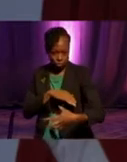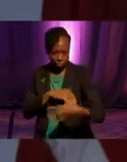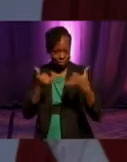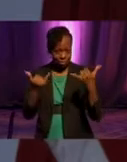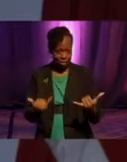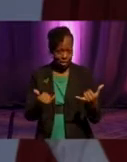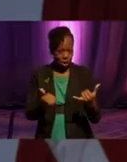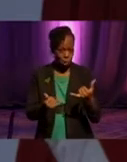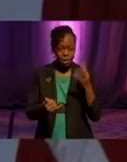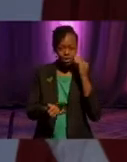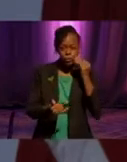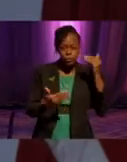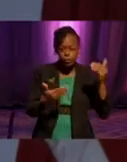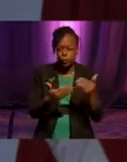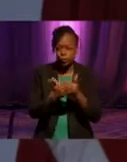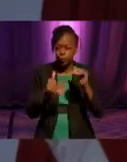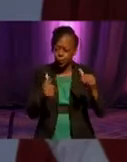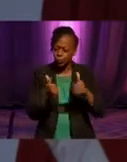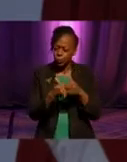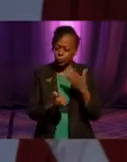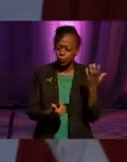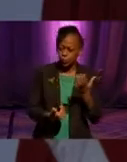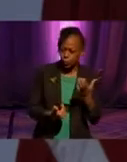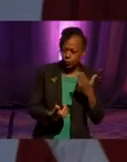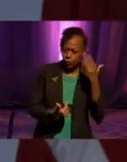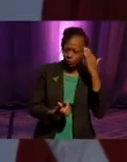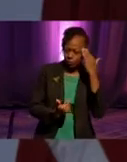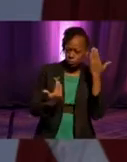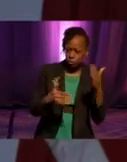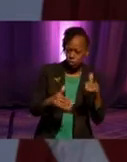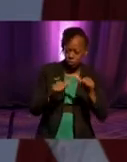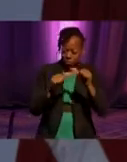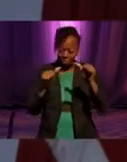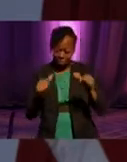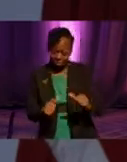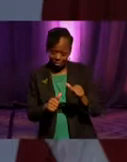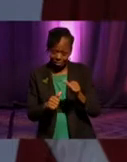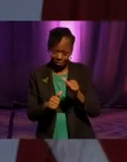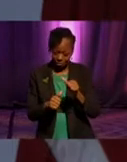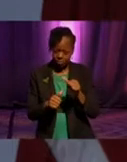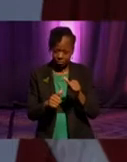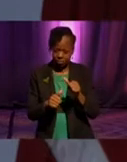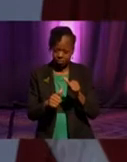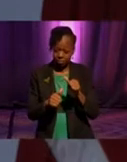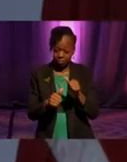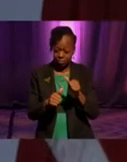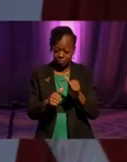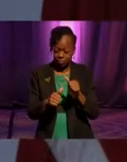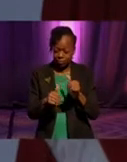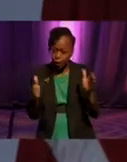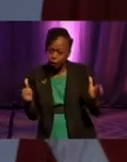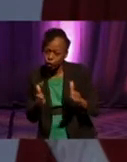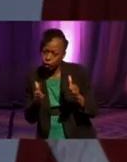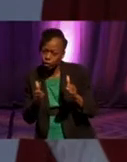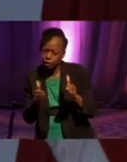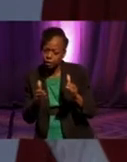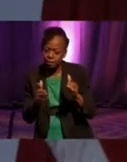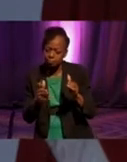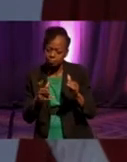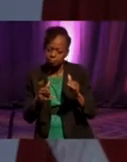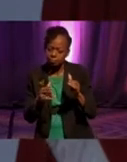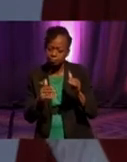challenge. We know that the systems and structures that perpetuate inequalities and disparities in health